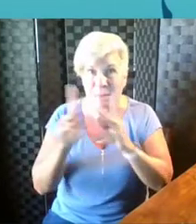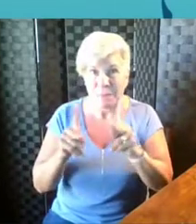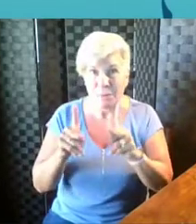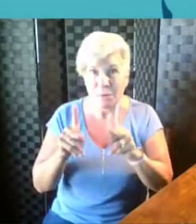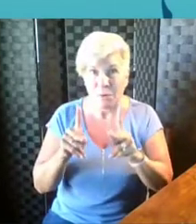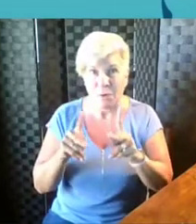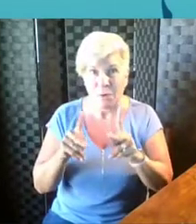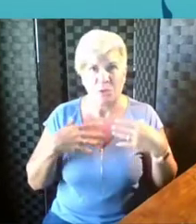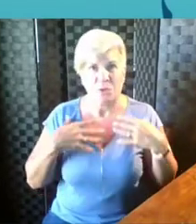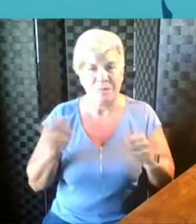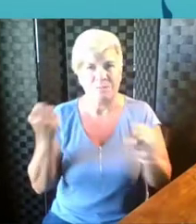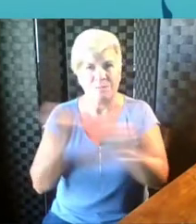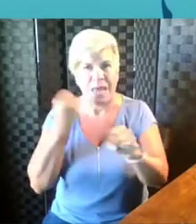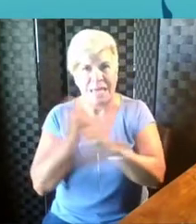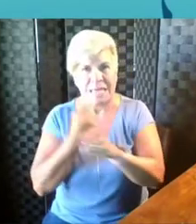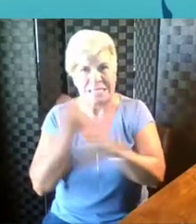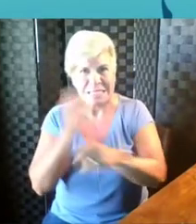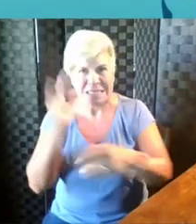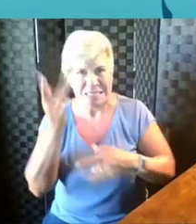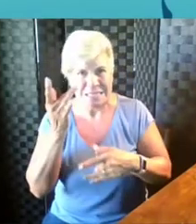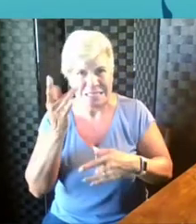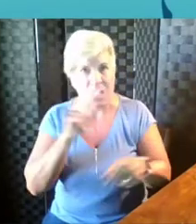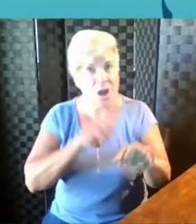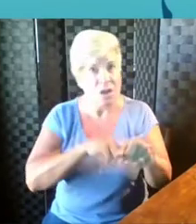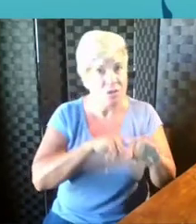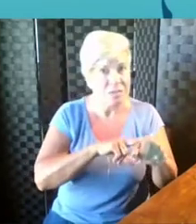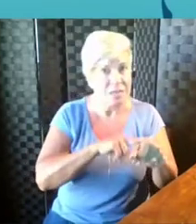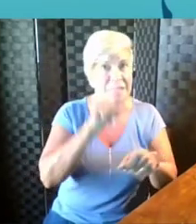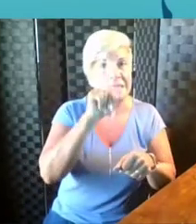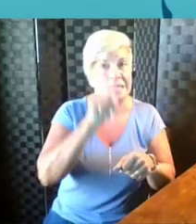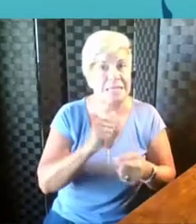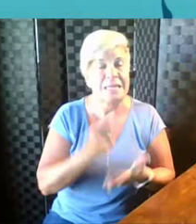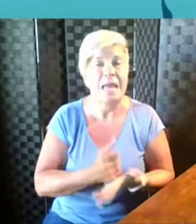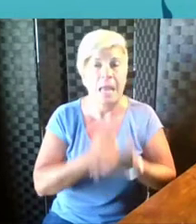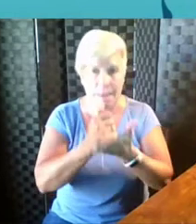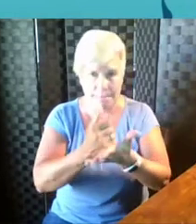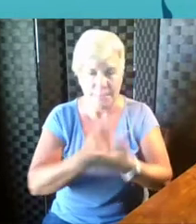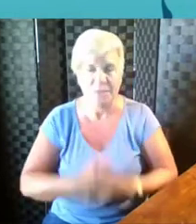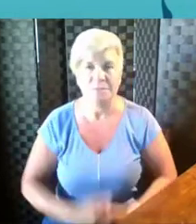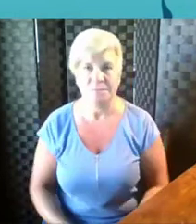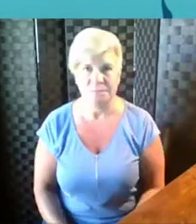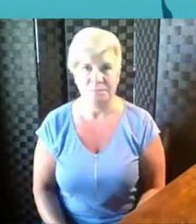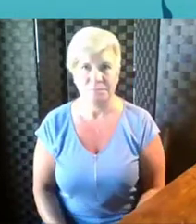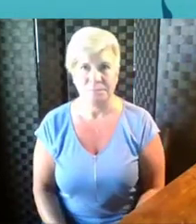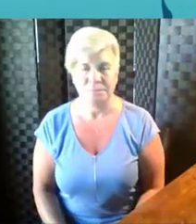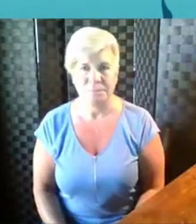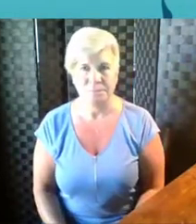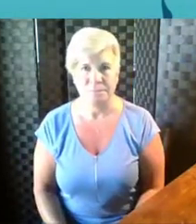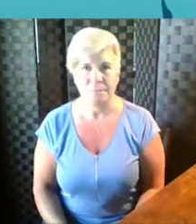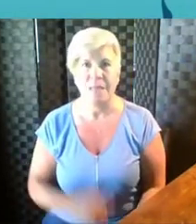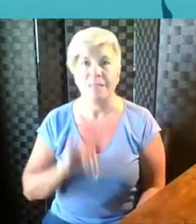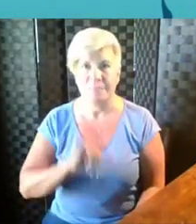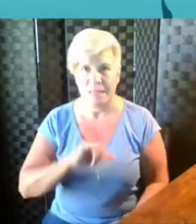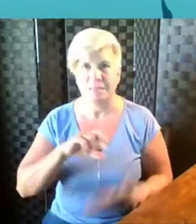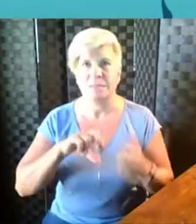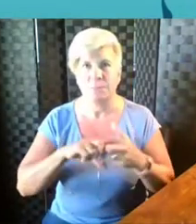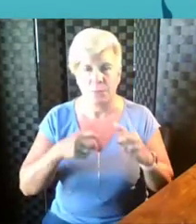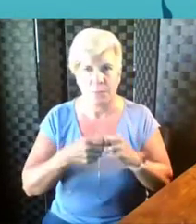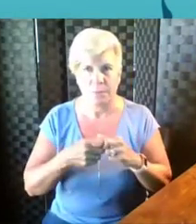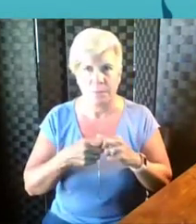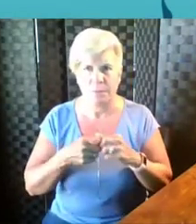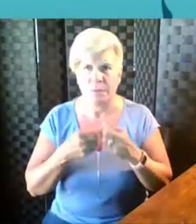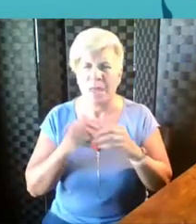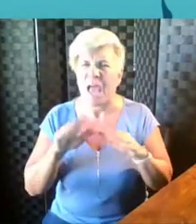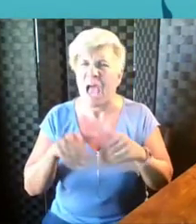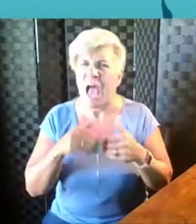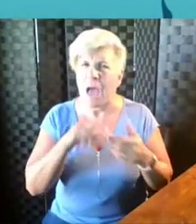people who are courageously fighting the disease are nurses and they need help. That's the problem. How